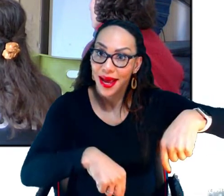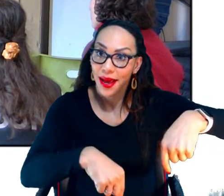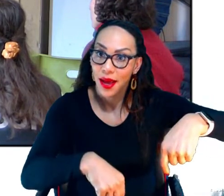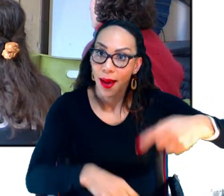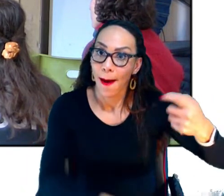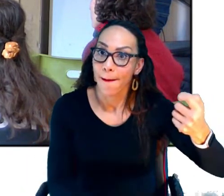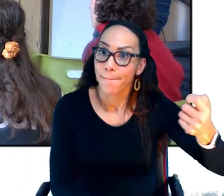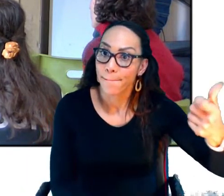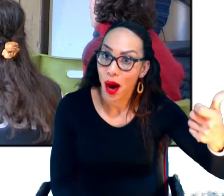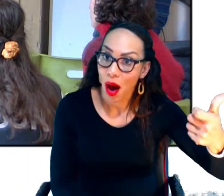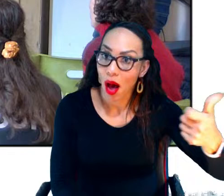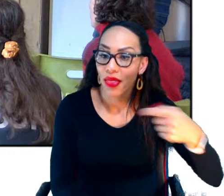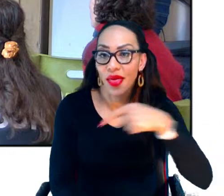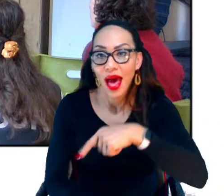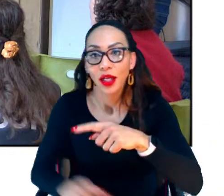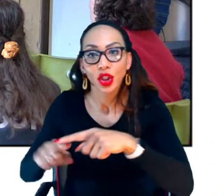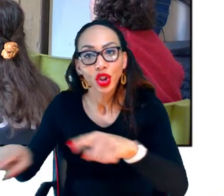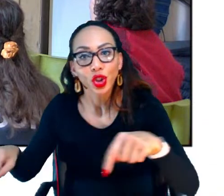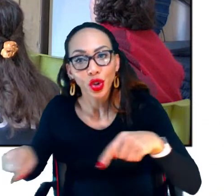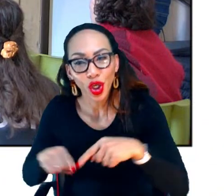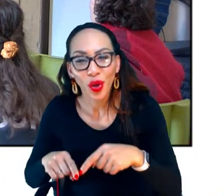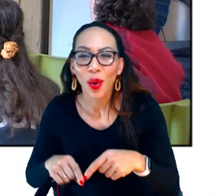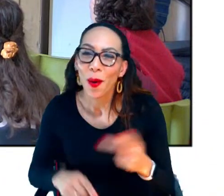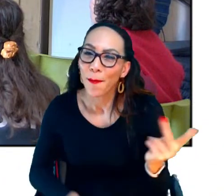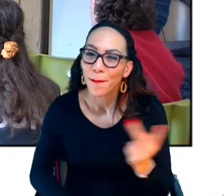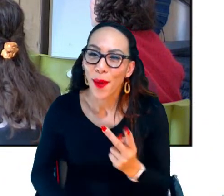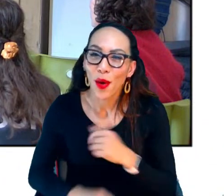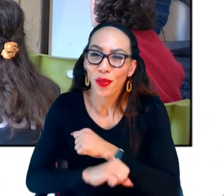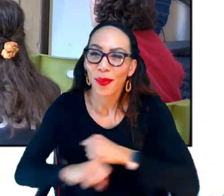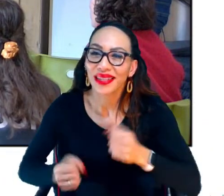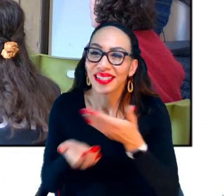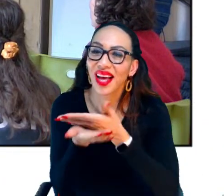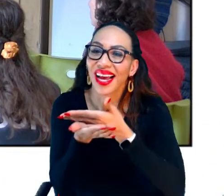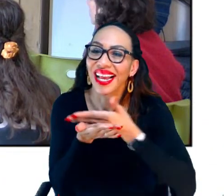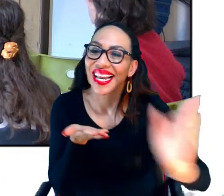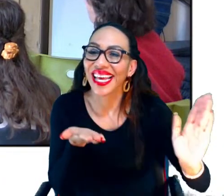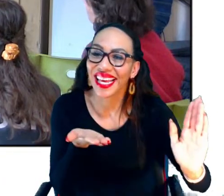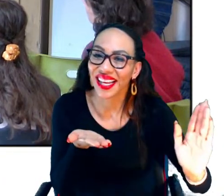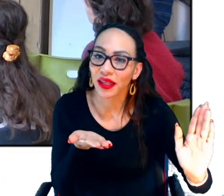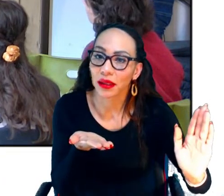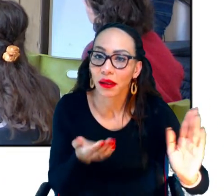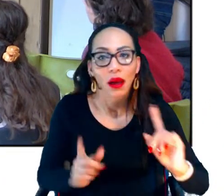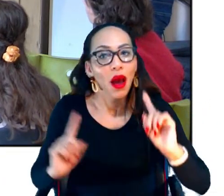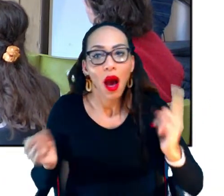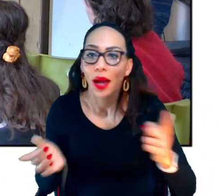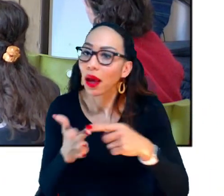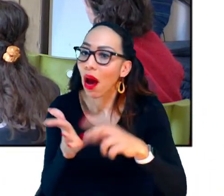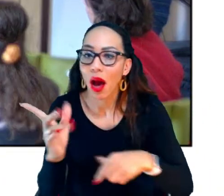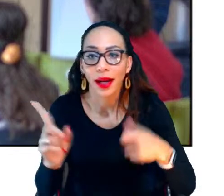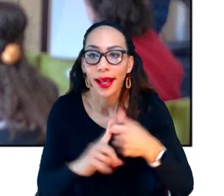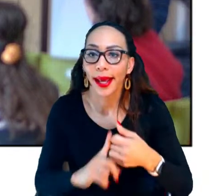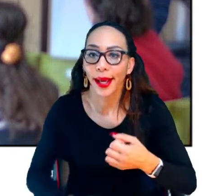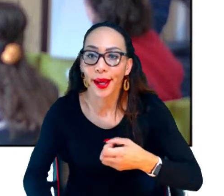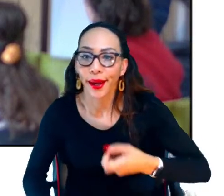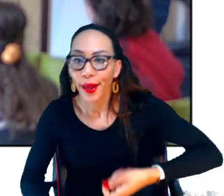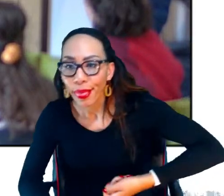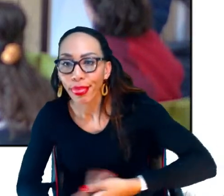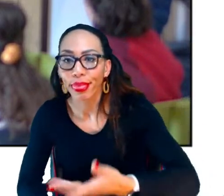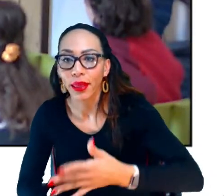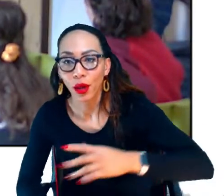the spaces tend to be clean, so I can't kind of be rolling ink around and things are, getting quite